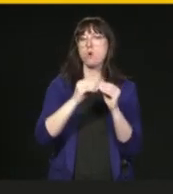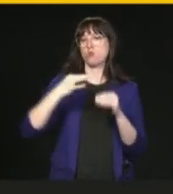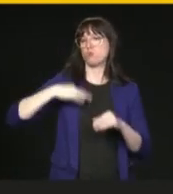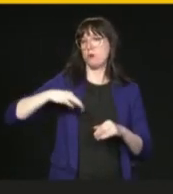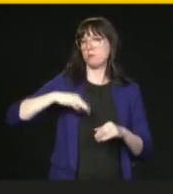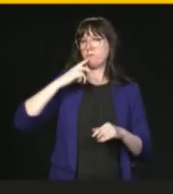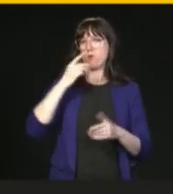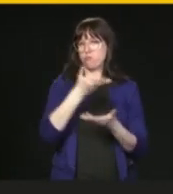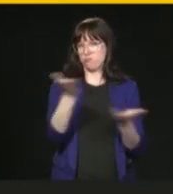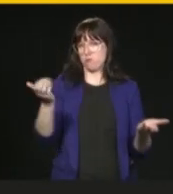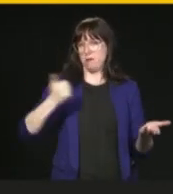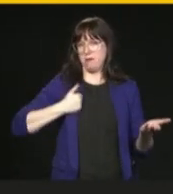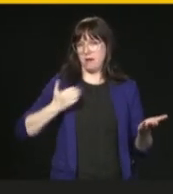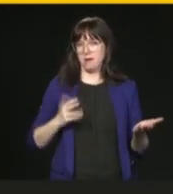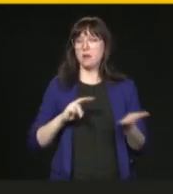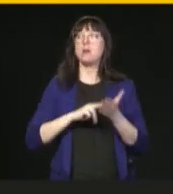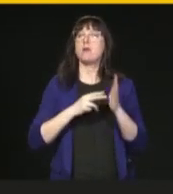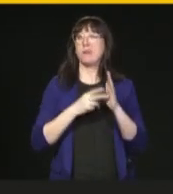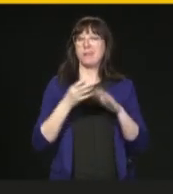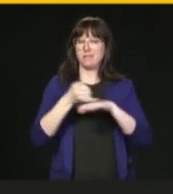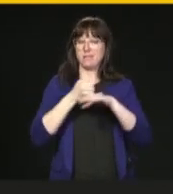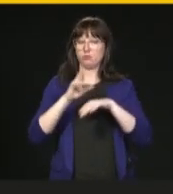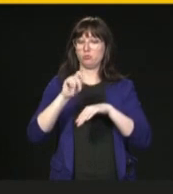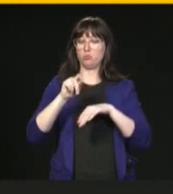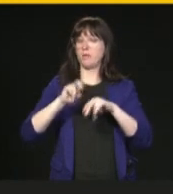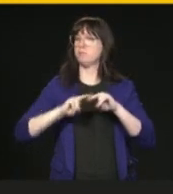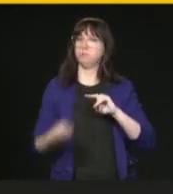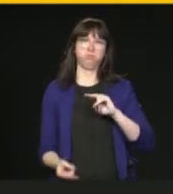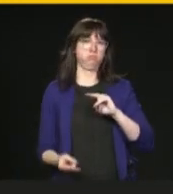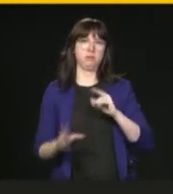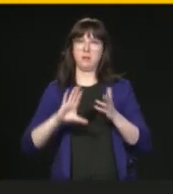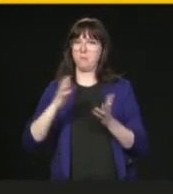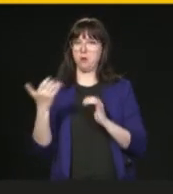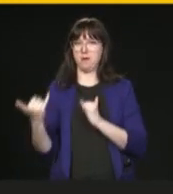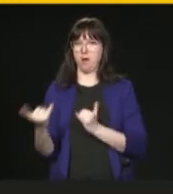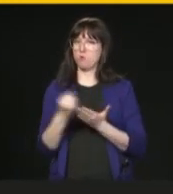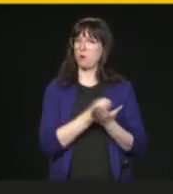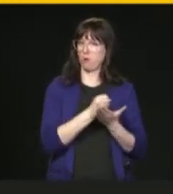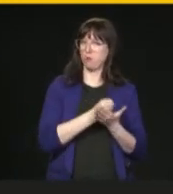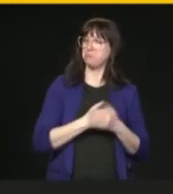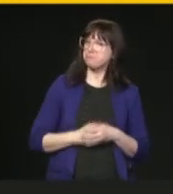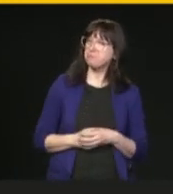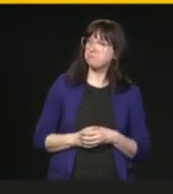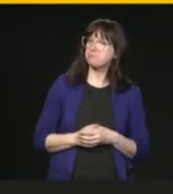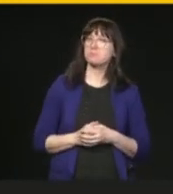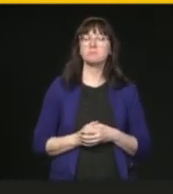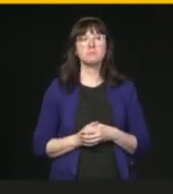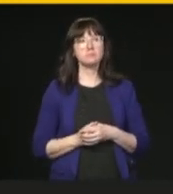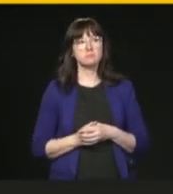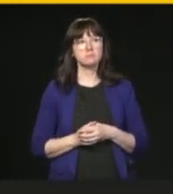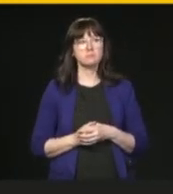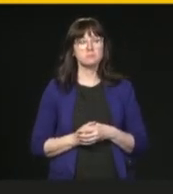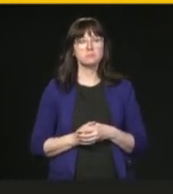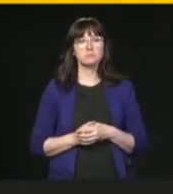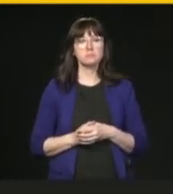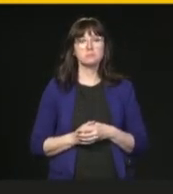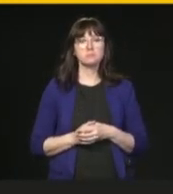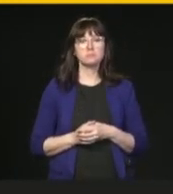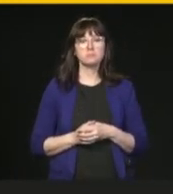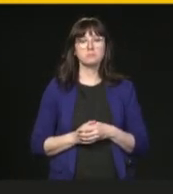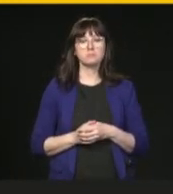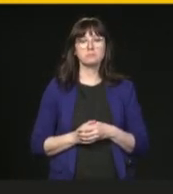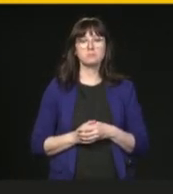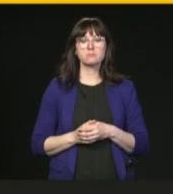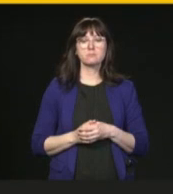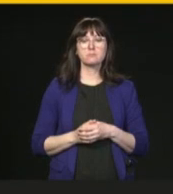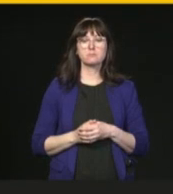access to credit, credit that would cost much less than what is currently charged on credit cards. I can